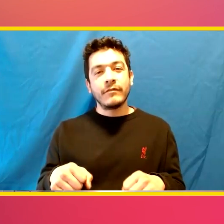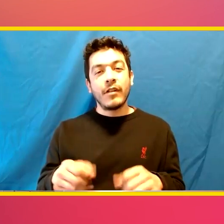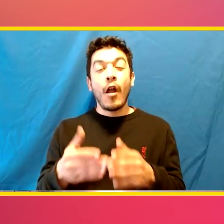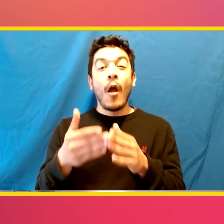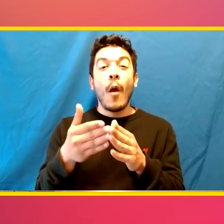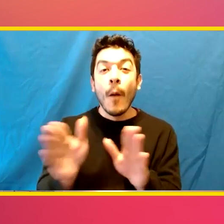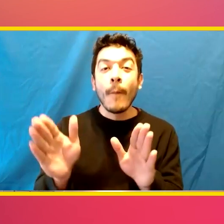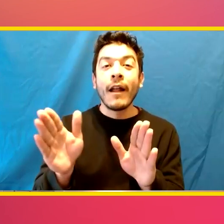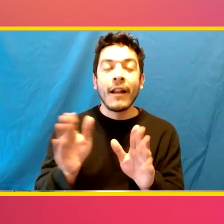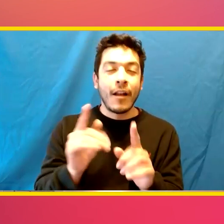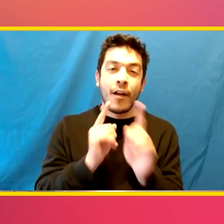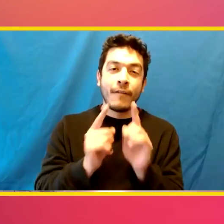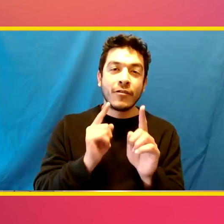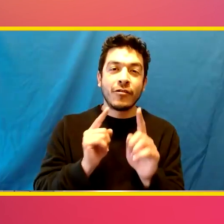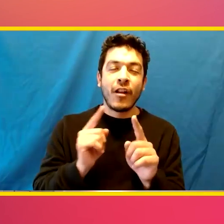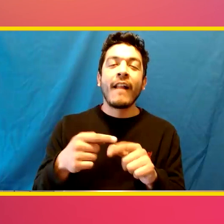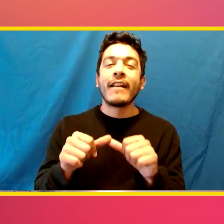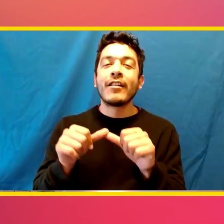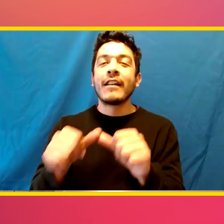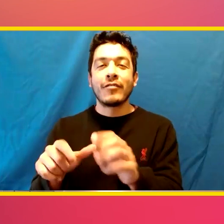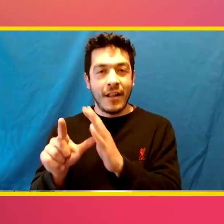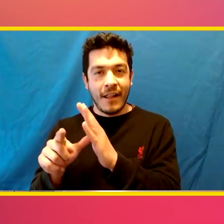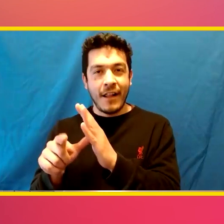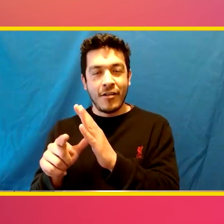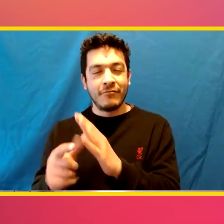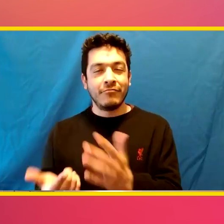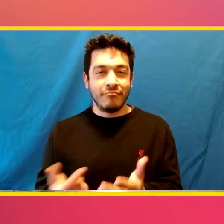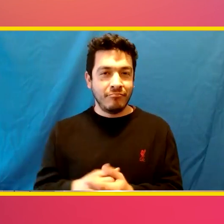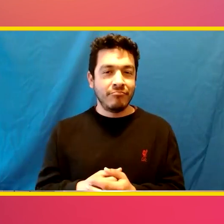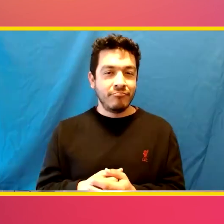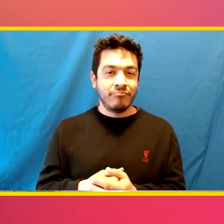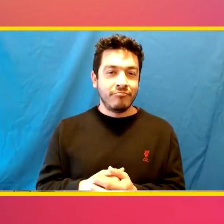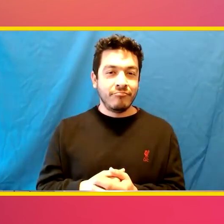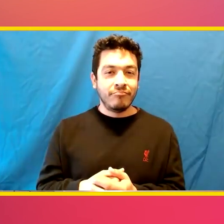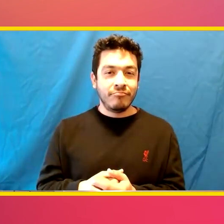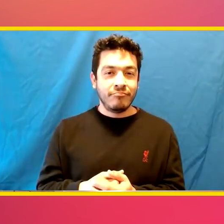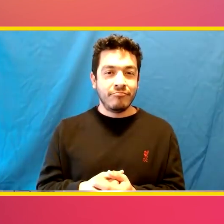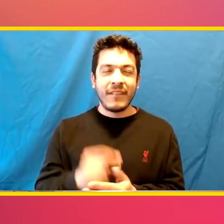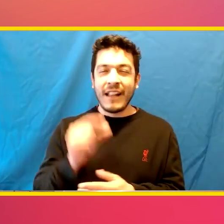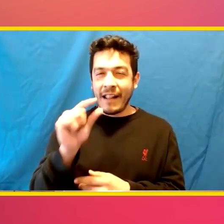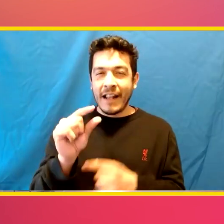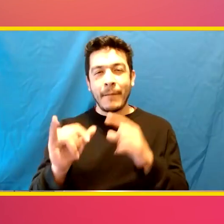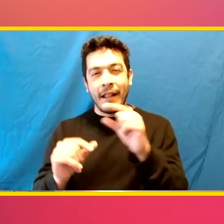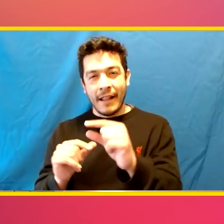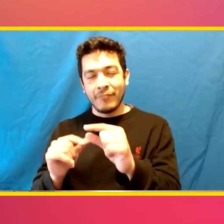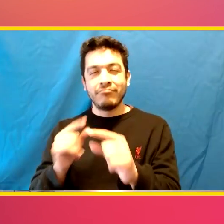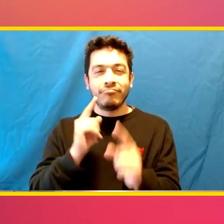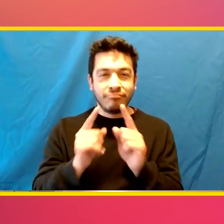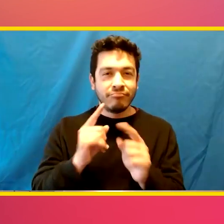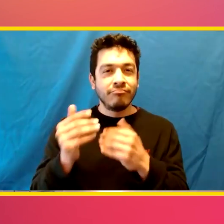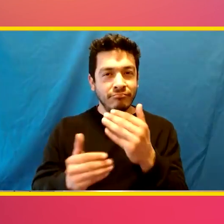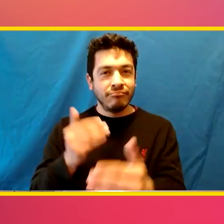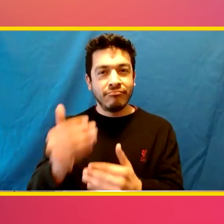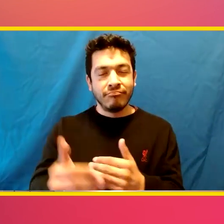a conversation to then continue to have those conversations bite size at a time. Right. Yeah. Very